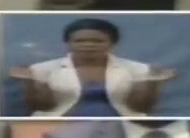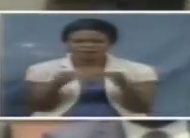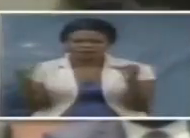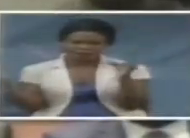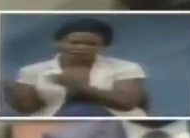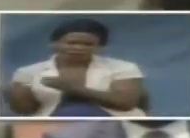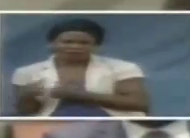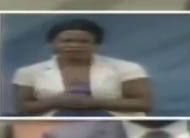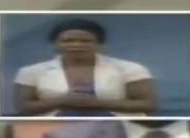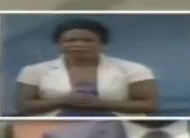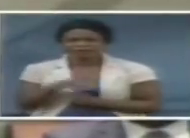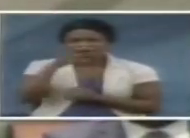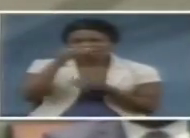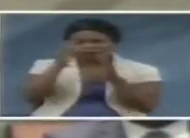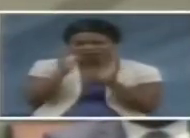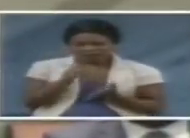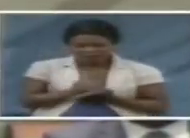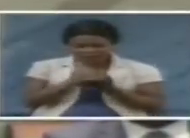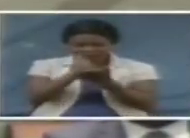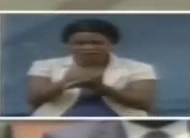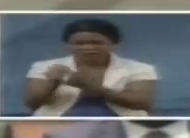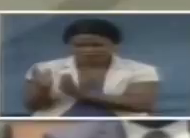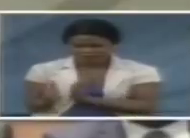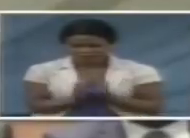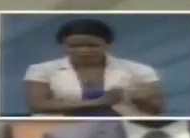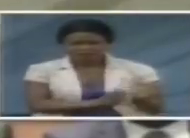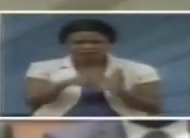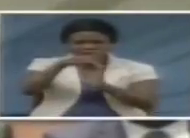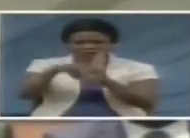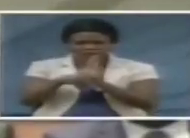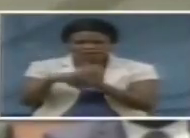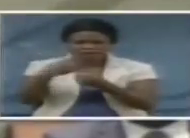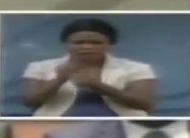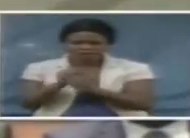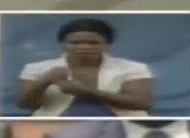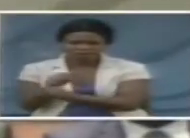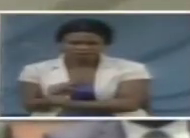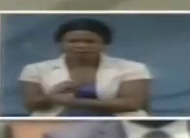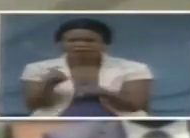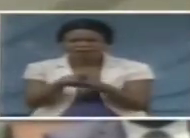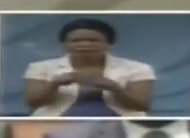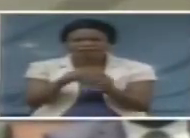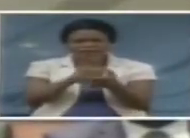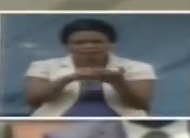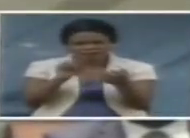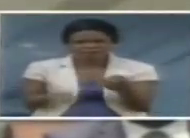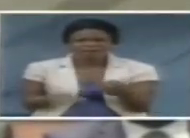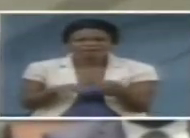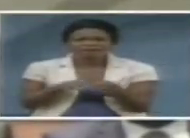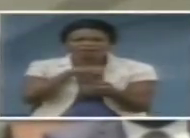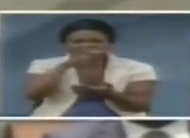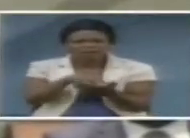communities. Mr. Speaker, to assist in planning, policy formulation, and